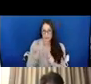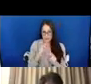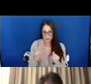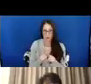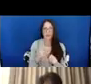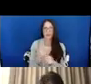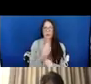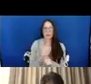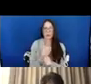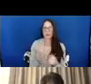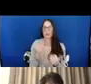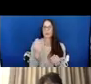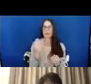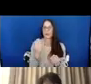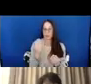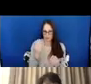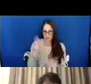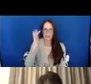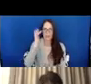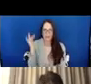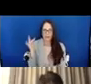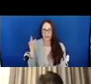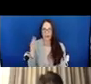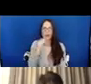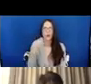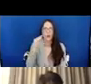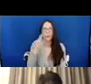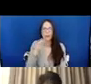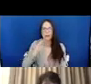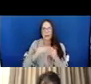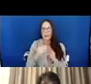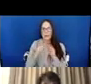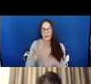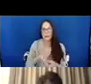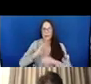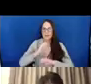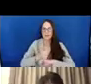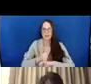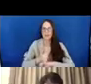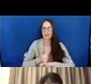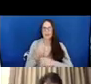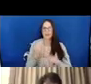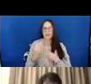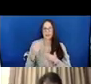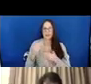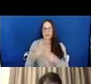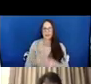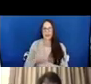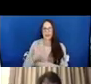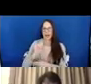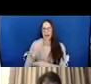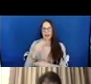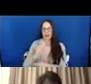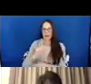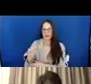California home and community-based service benefit, known as in-home support services, or